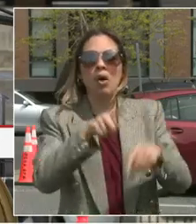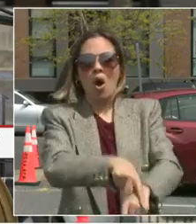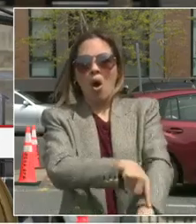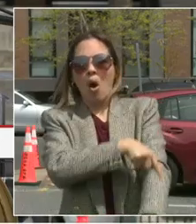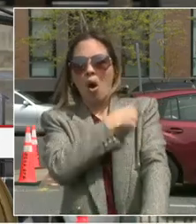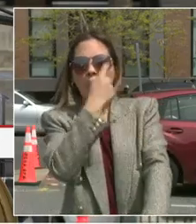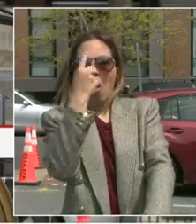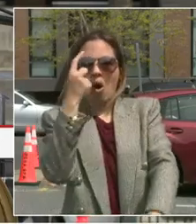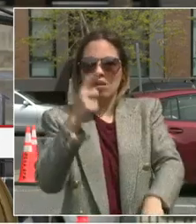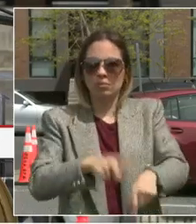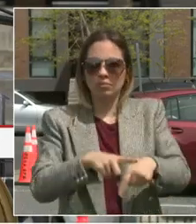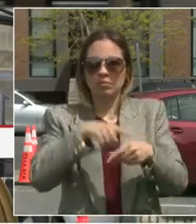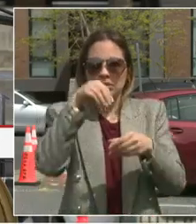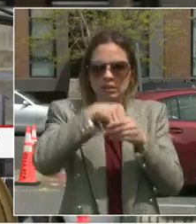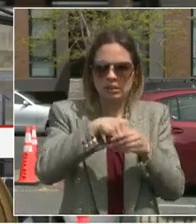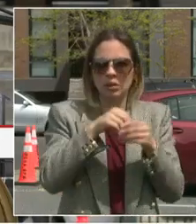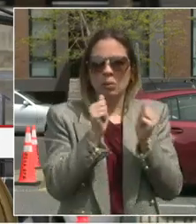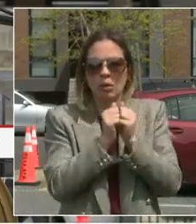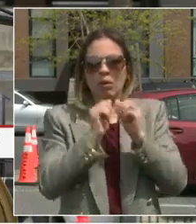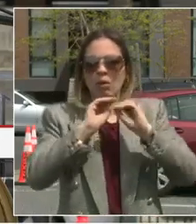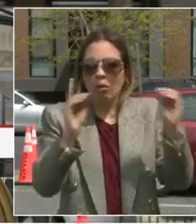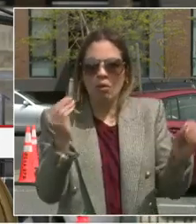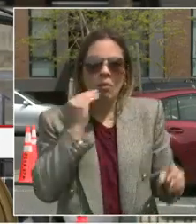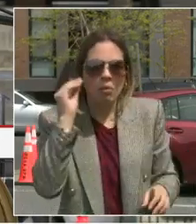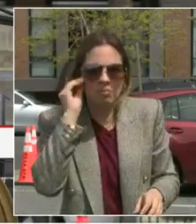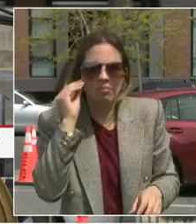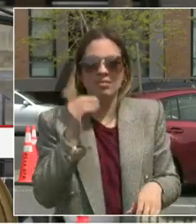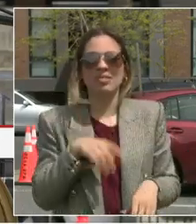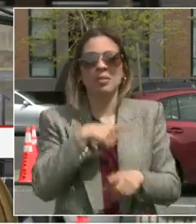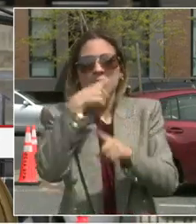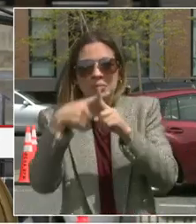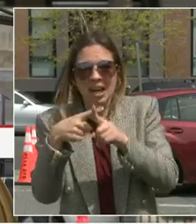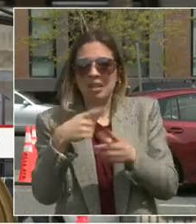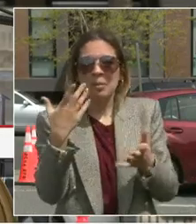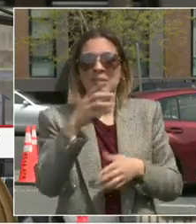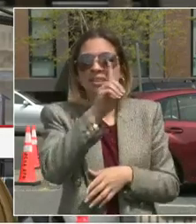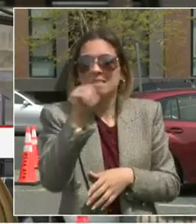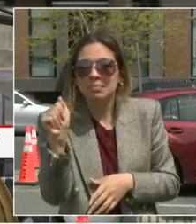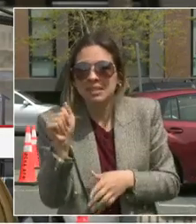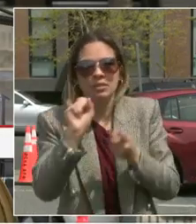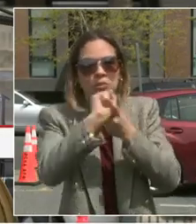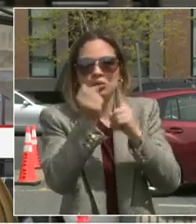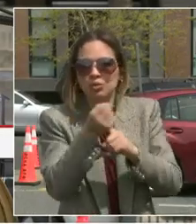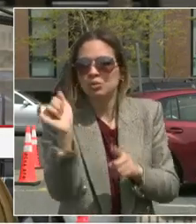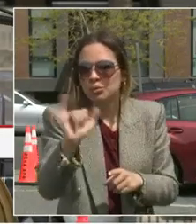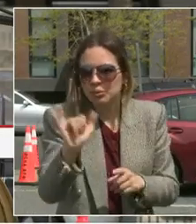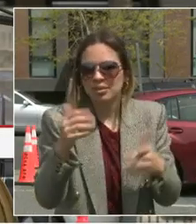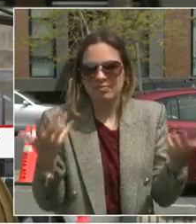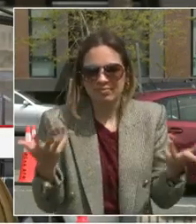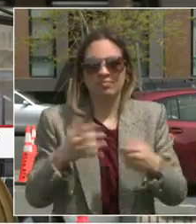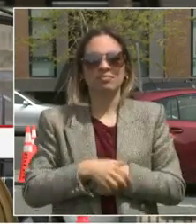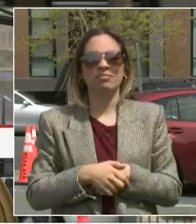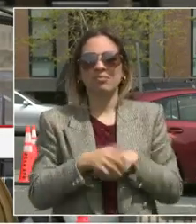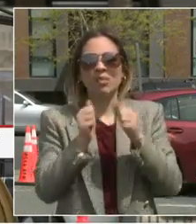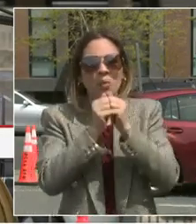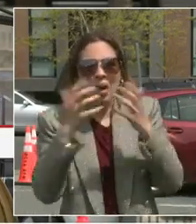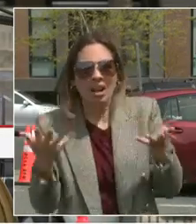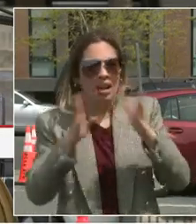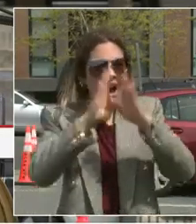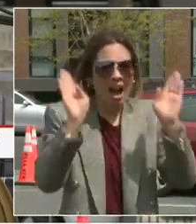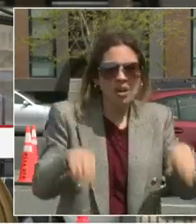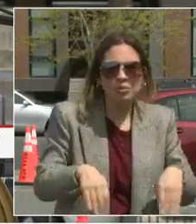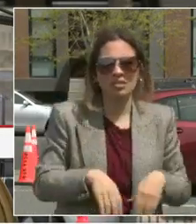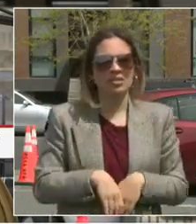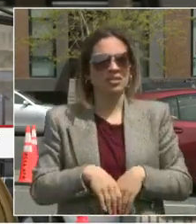homelessness, as well as a disabling condition. And without the offer of permanent supportive housing, without preconditions to that